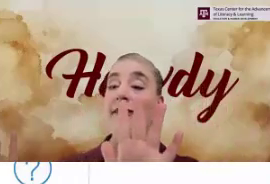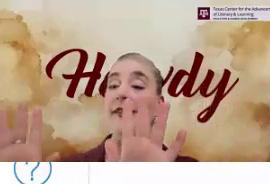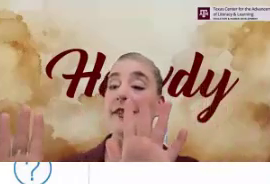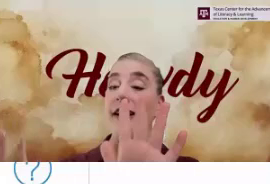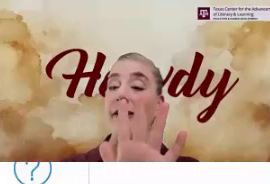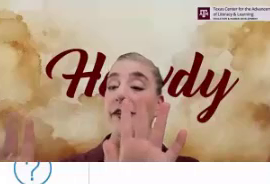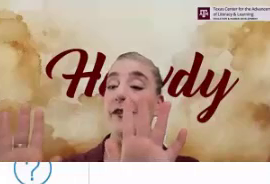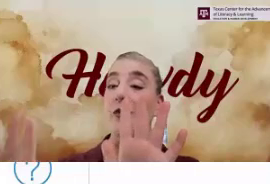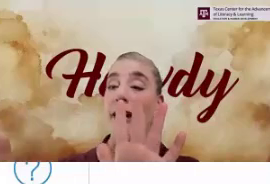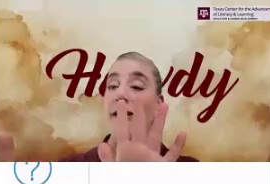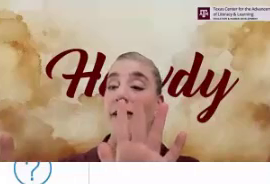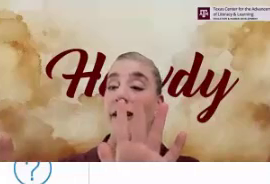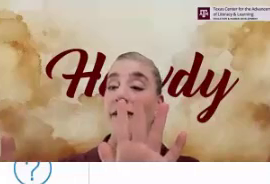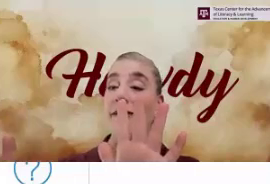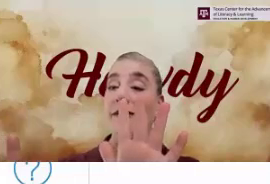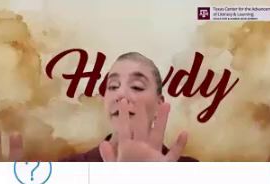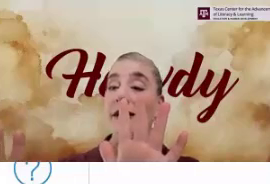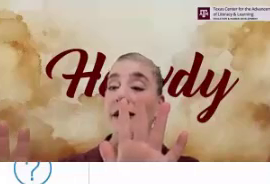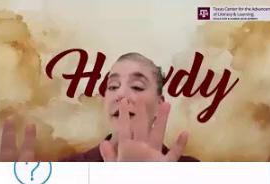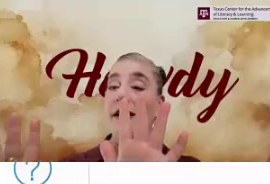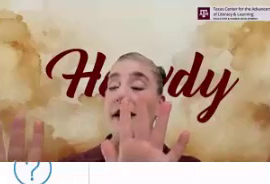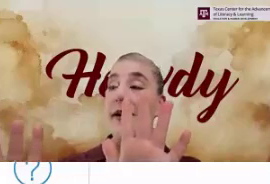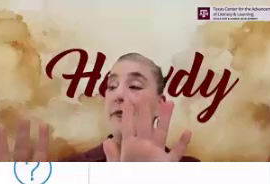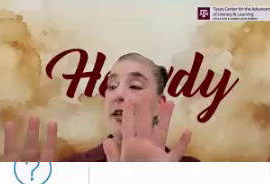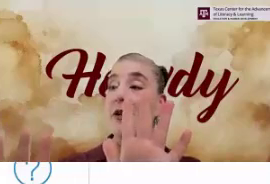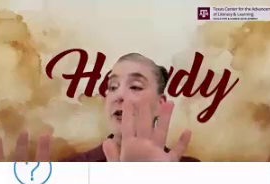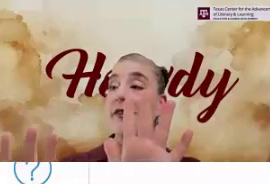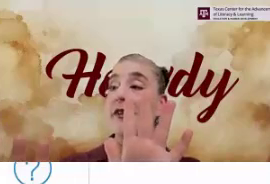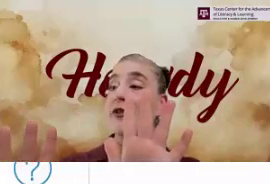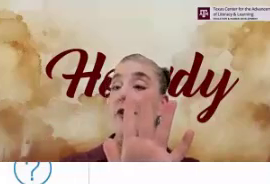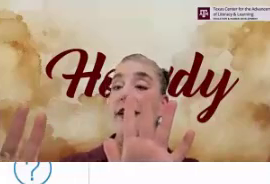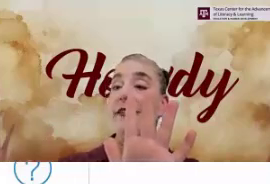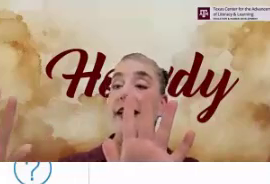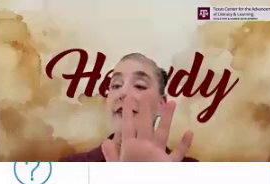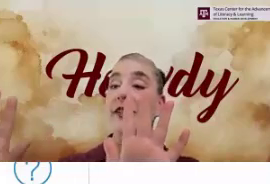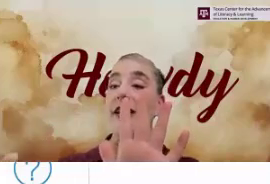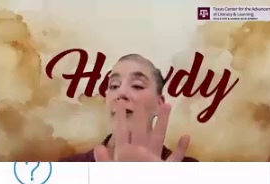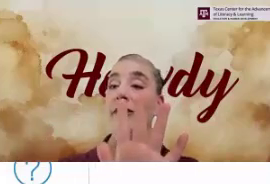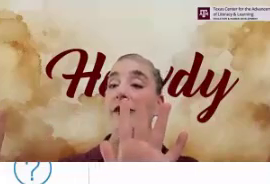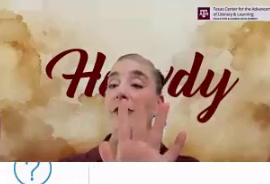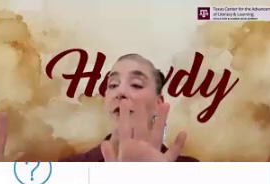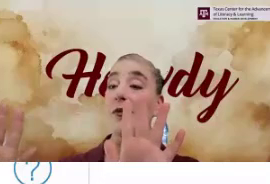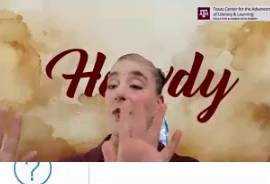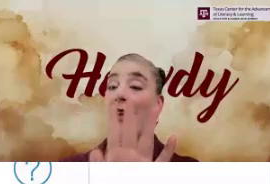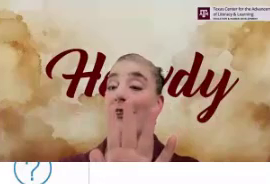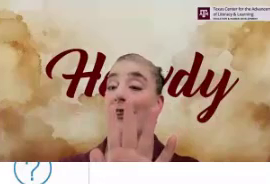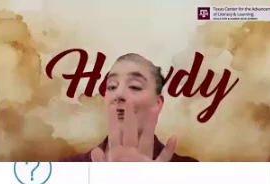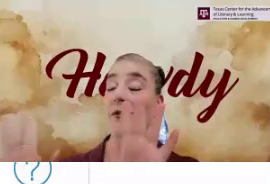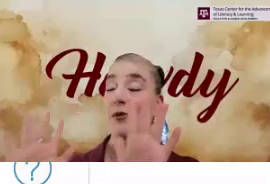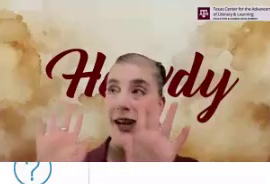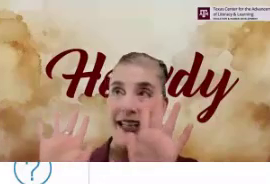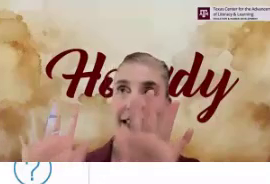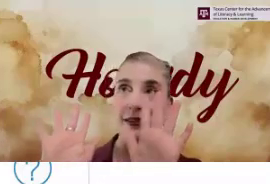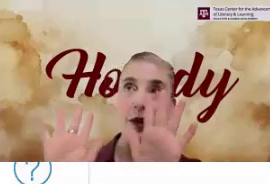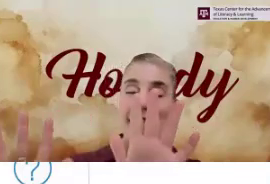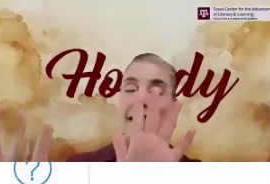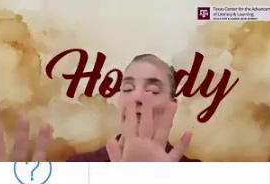say, access Gareth's Wakelet. Here is the direct link to Gareth's Wakelet.